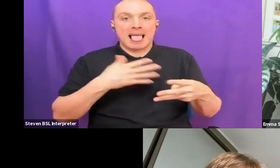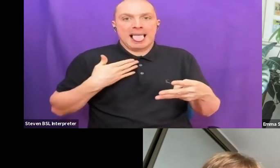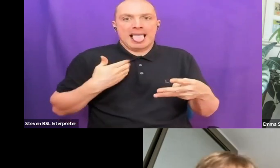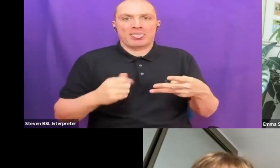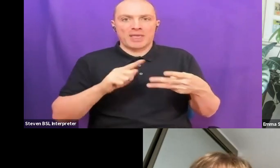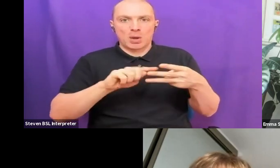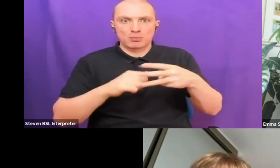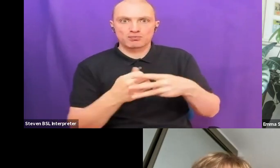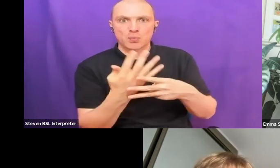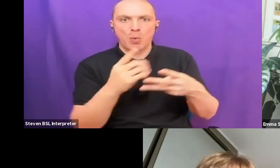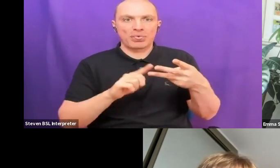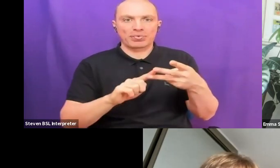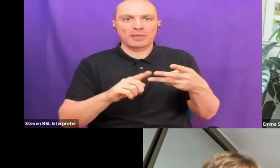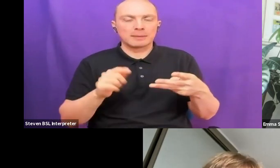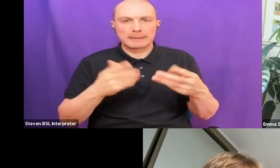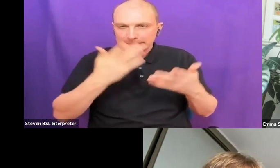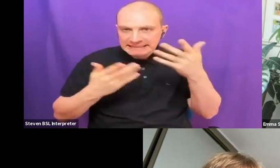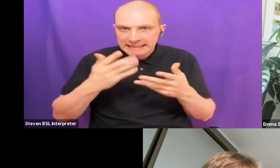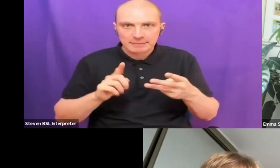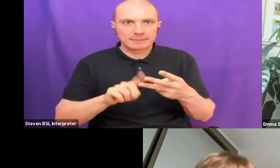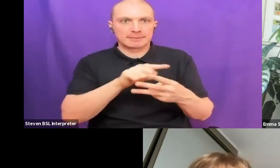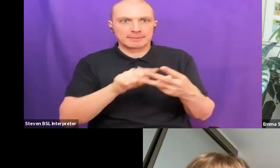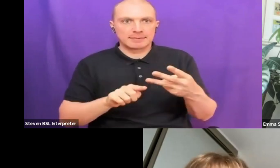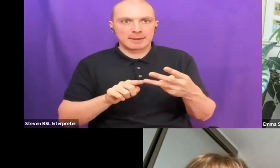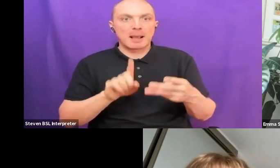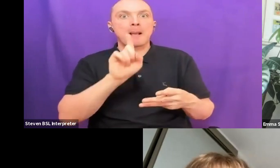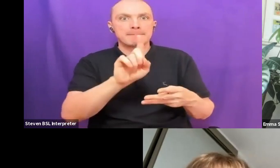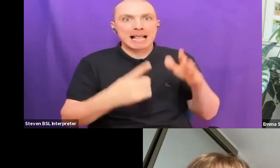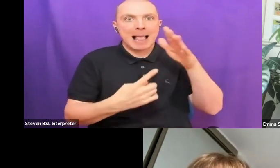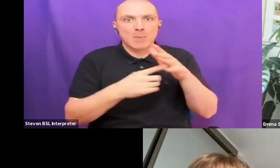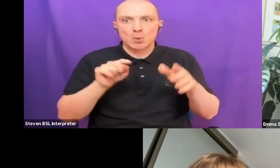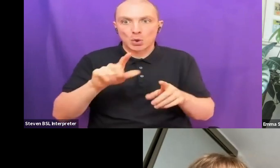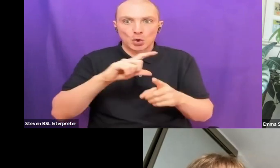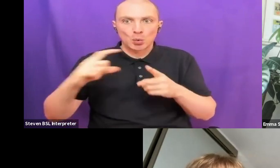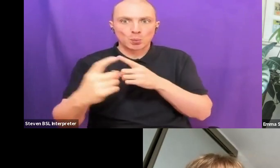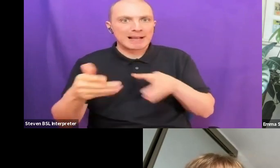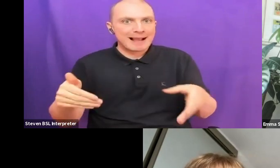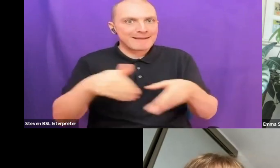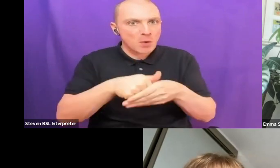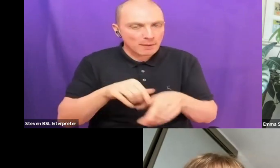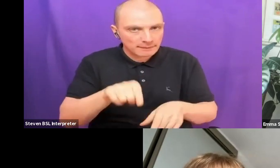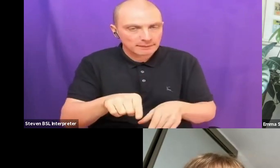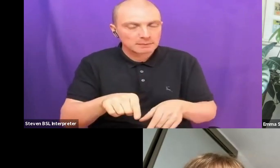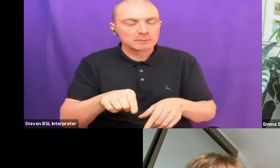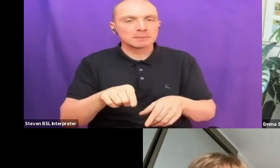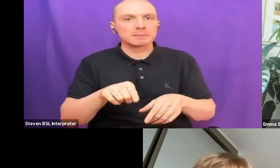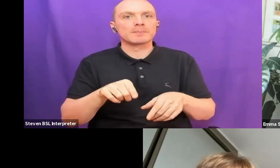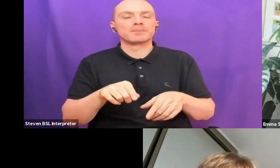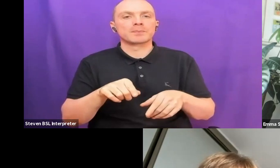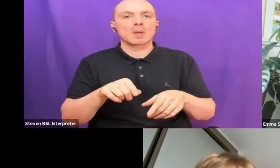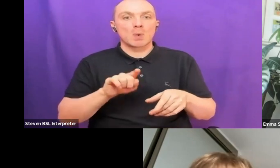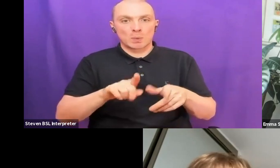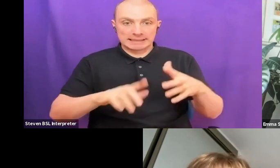the empowered community that are going to be driving this forward and living there locally. It's about destination development. It's